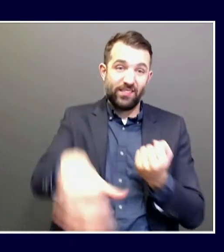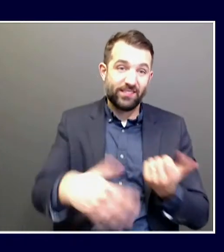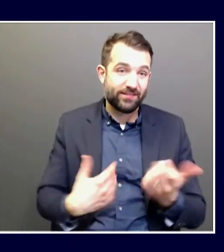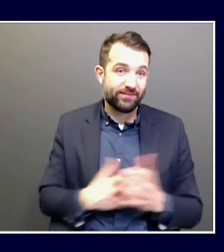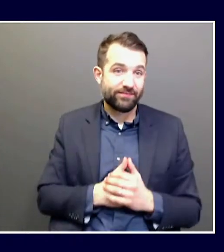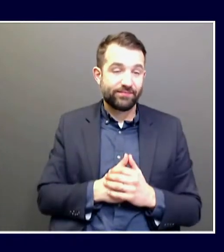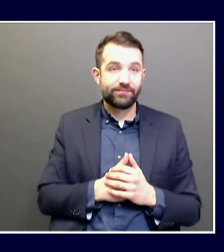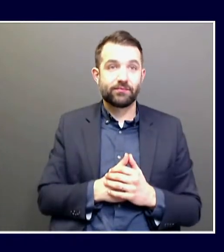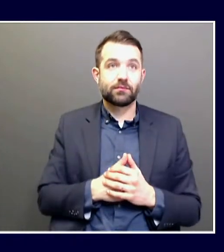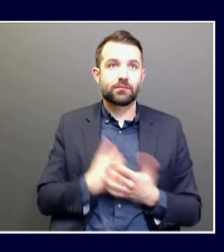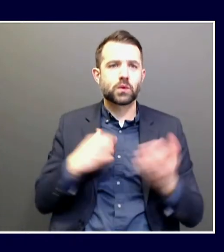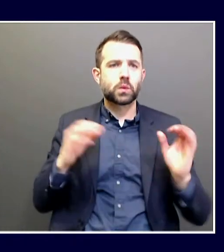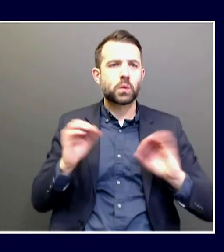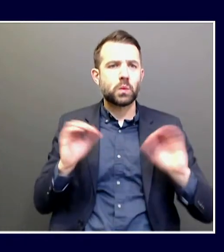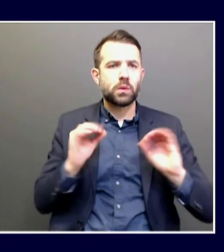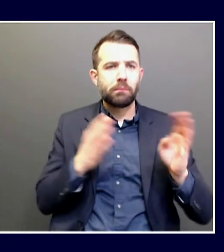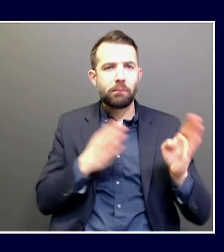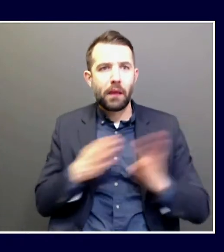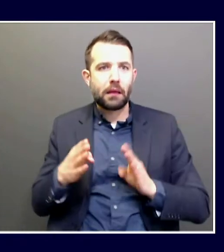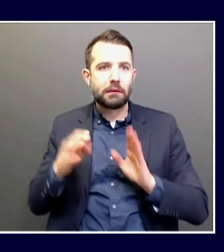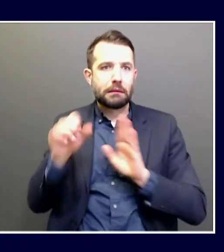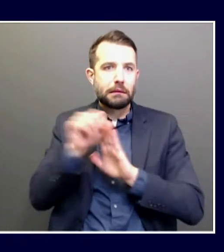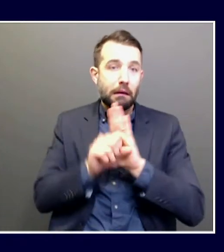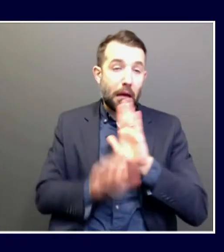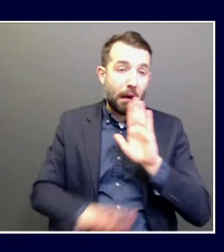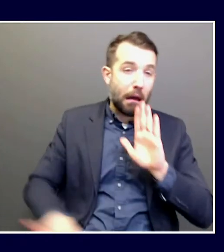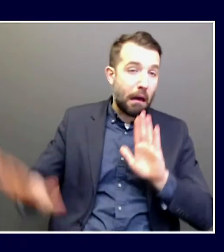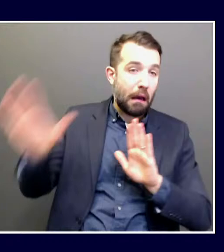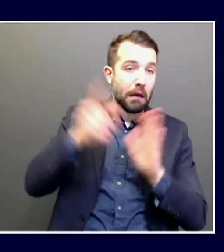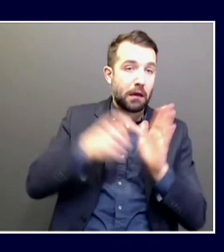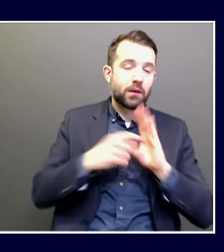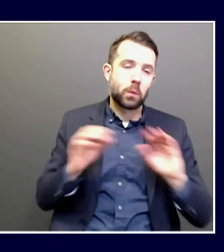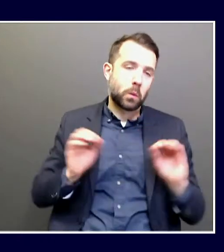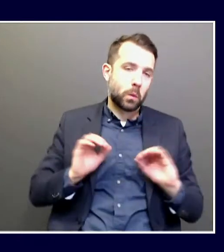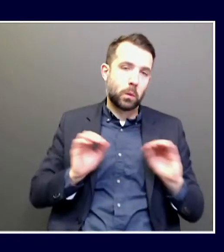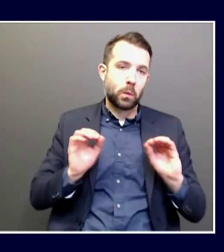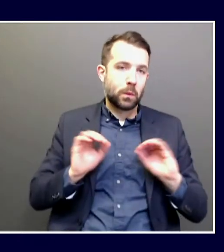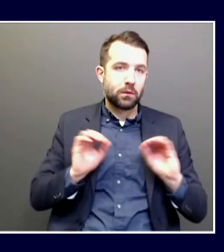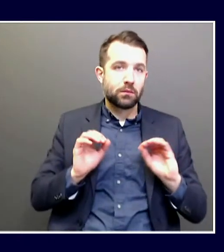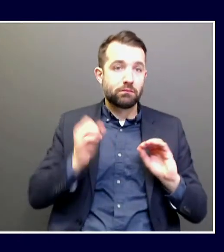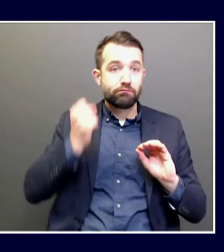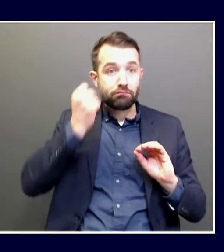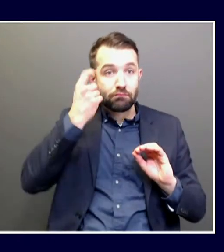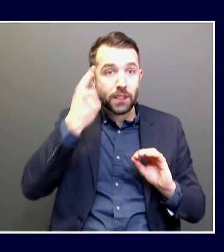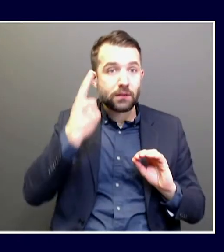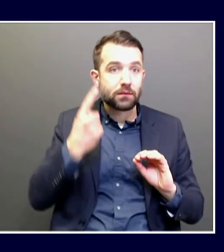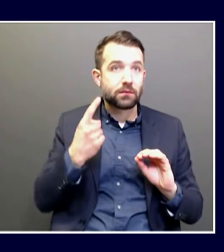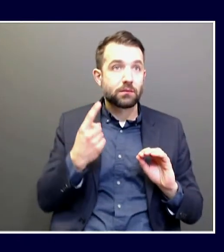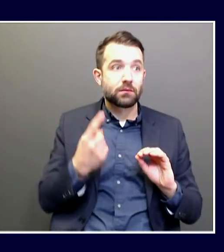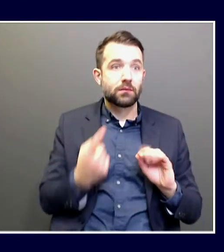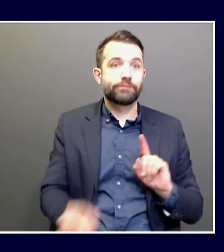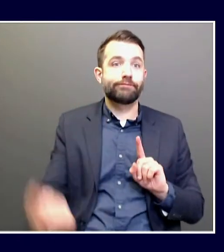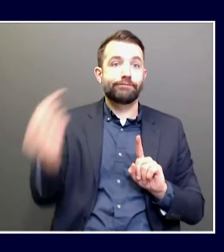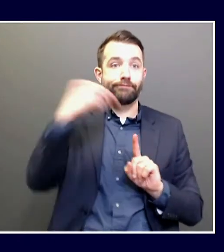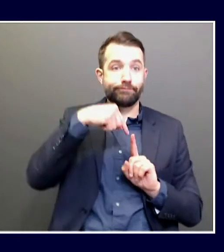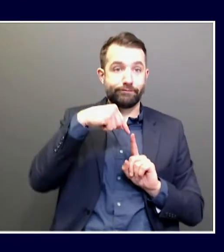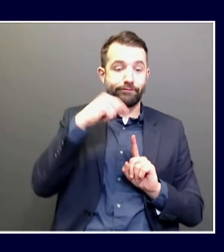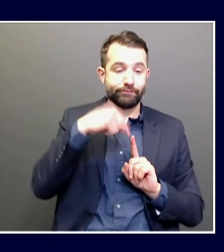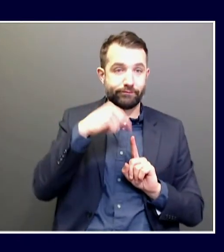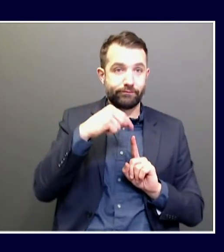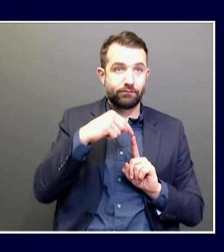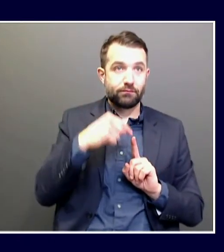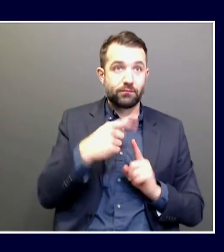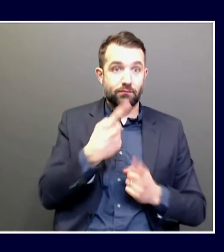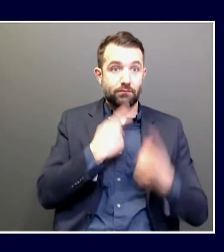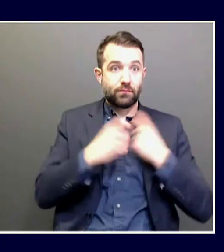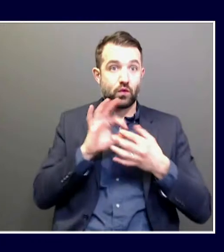any sort of statewide requirements. All that said, just going back to the beginning and these questions about Omicron